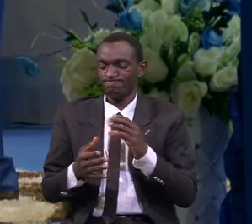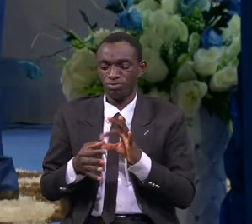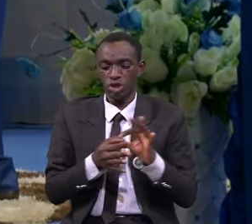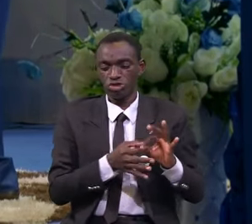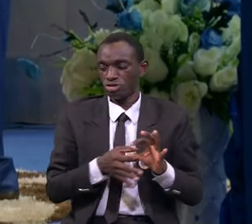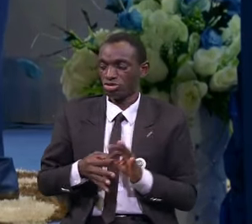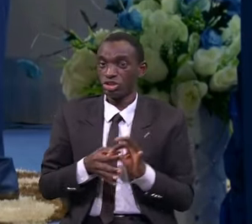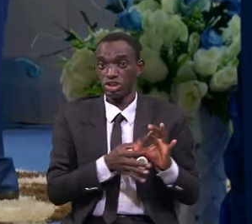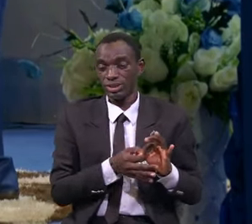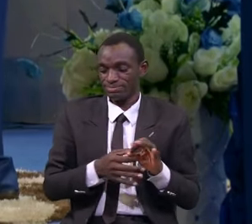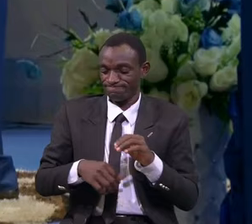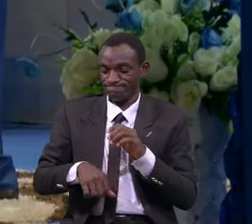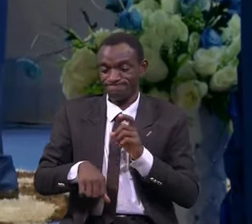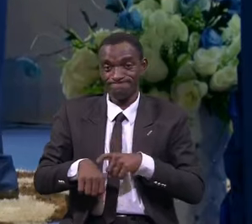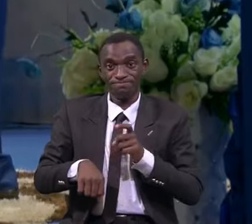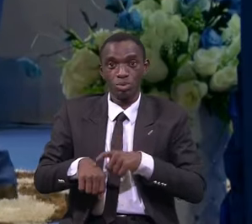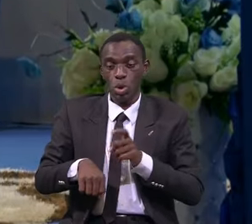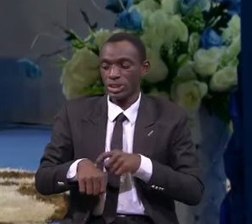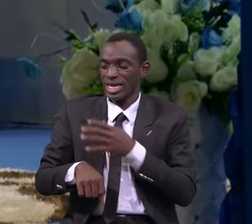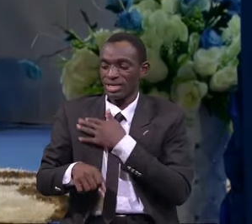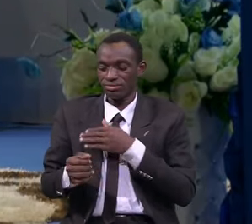the waist, everything was weak.